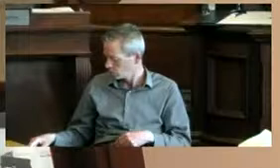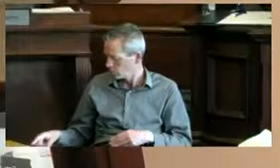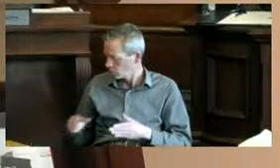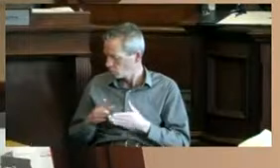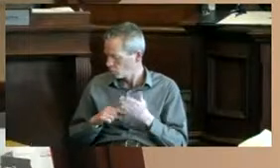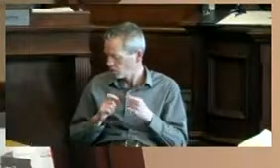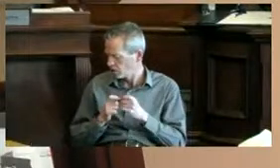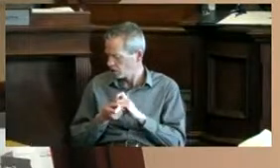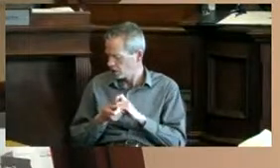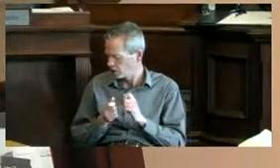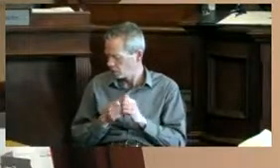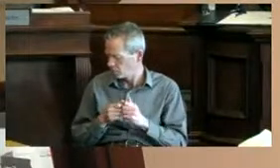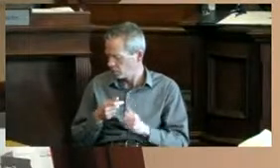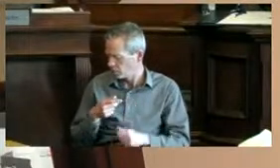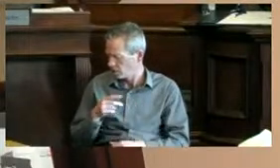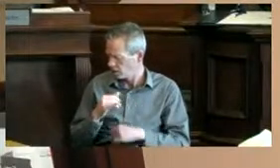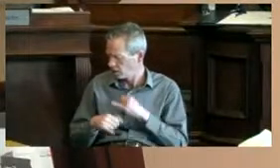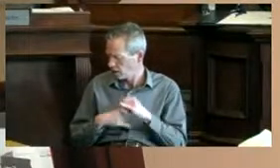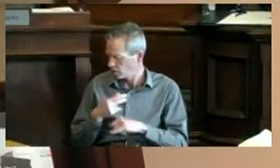What are the changes that we're making with this